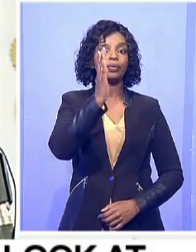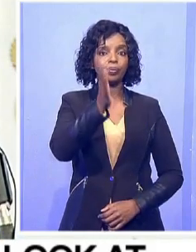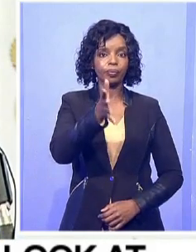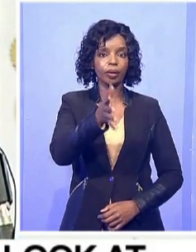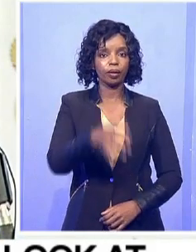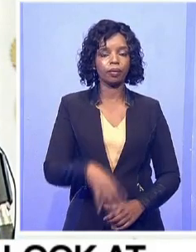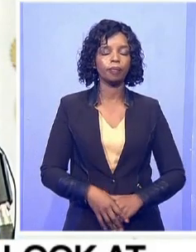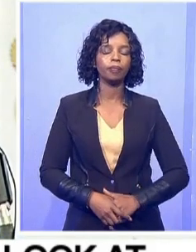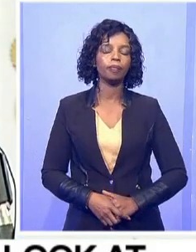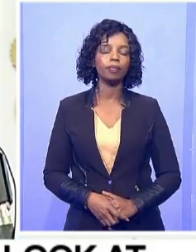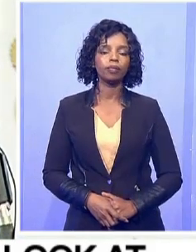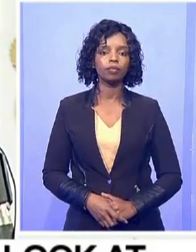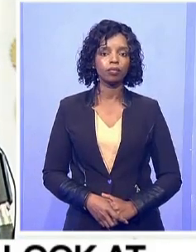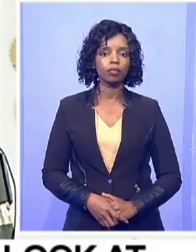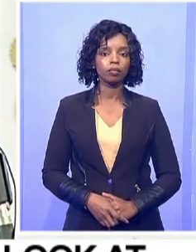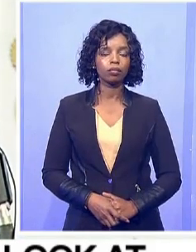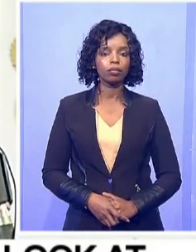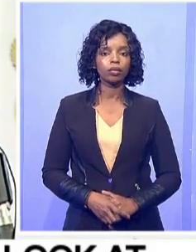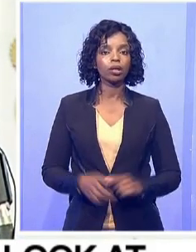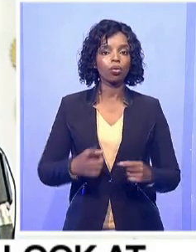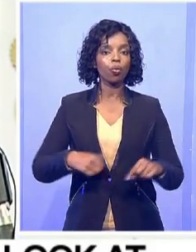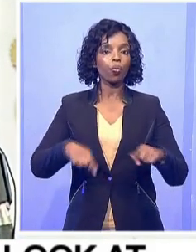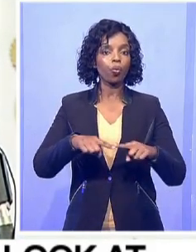The mere effect of us coming here